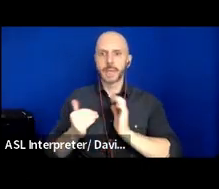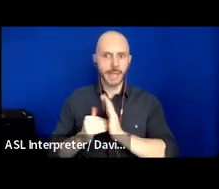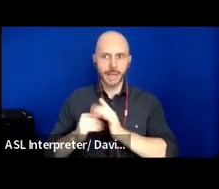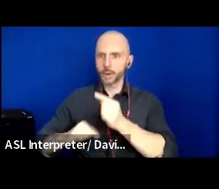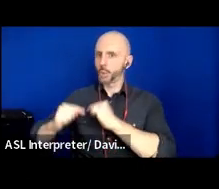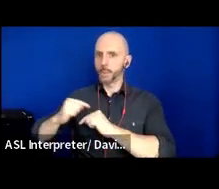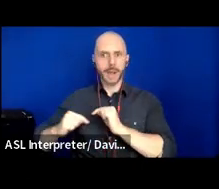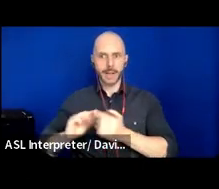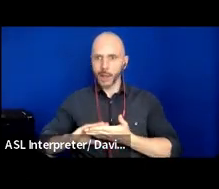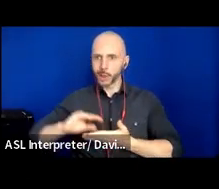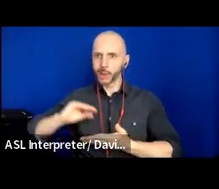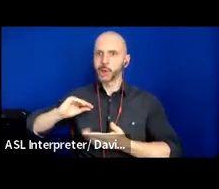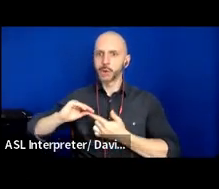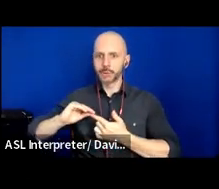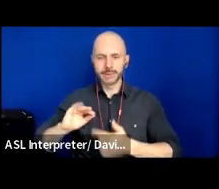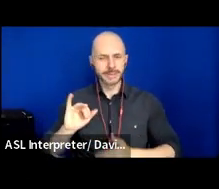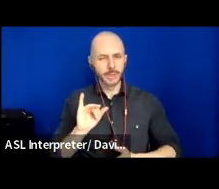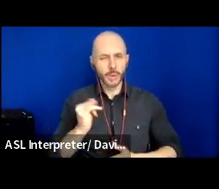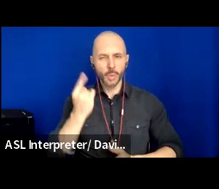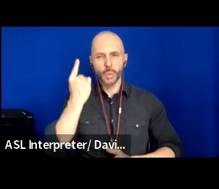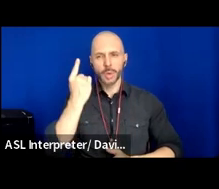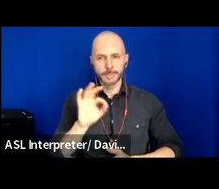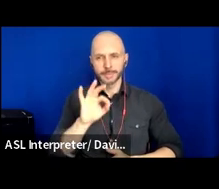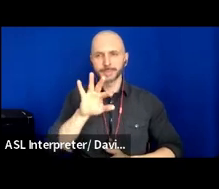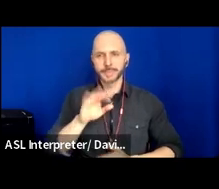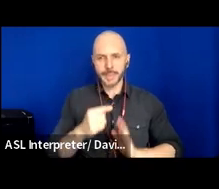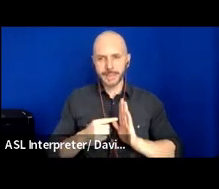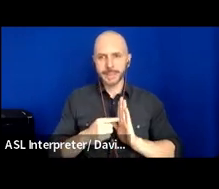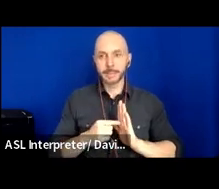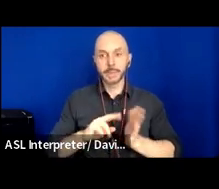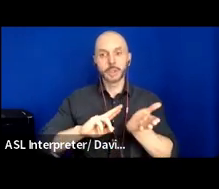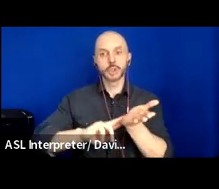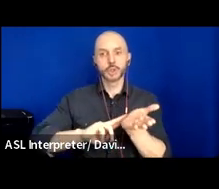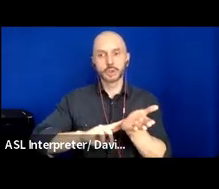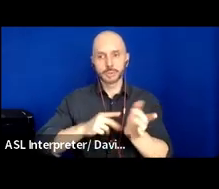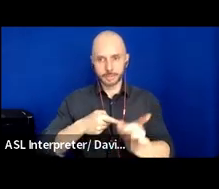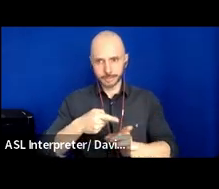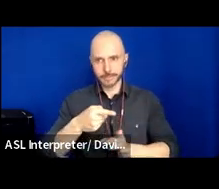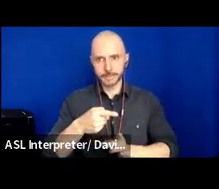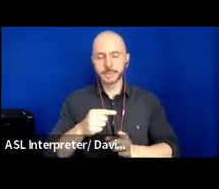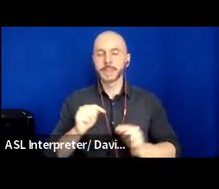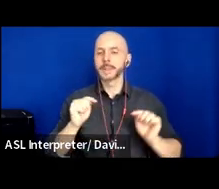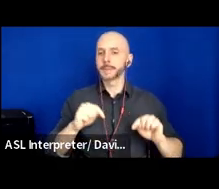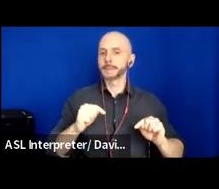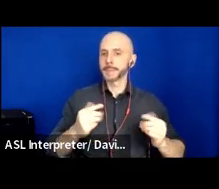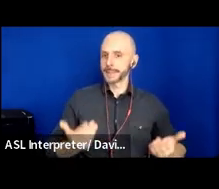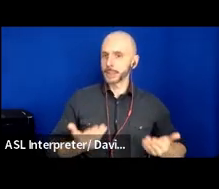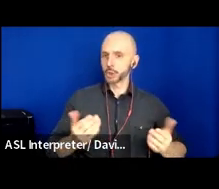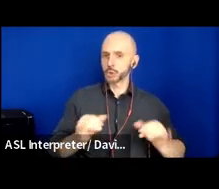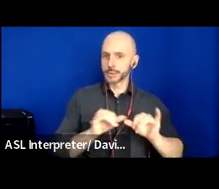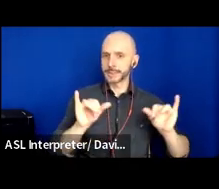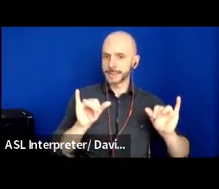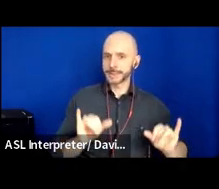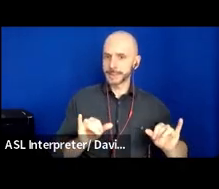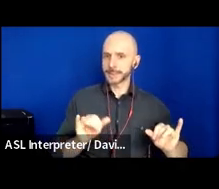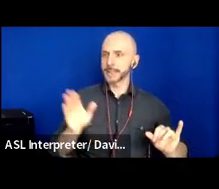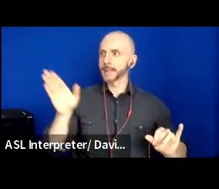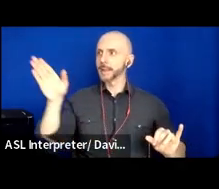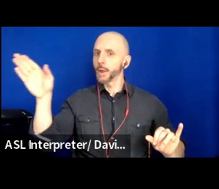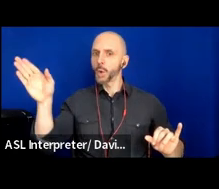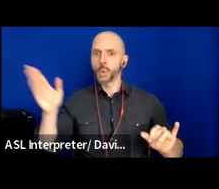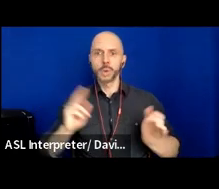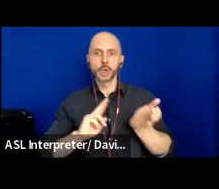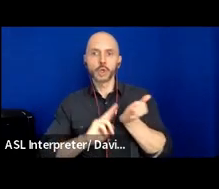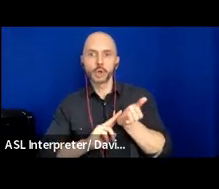difficulty in the nursing, in the healthcare field, looking at sort of things that were restricting people's access, that now they're starting to sort of loosen or